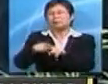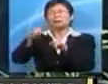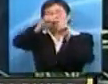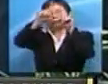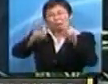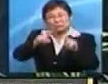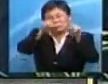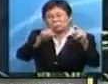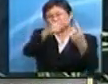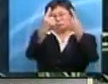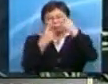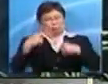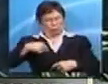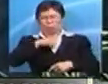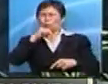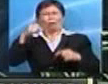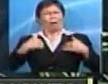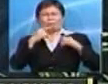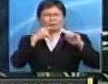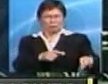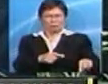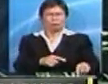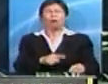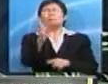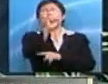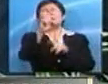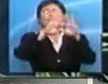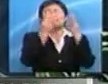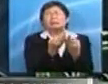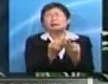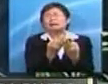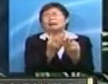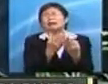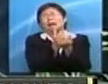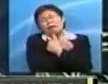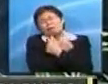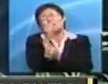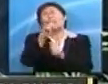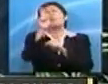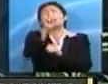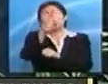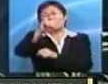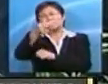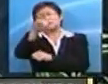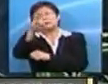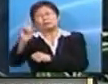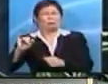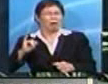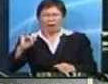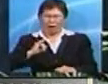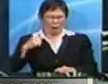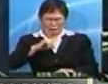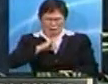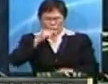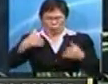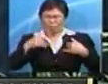have the answer to, namely where their loved ones are and where is MH370. On